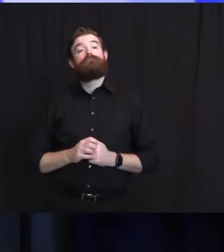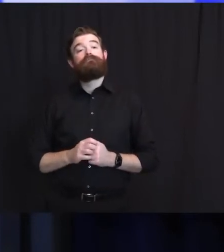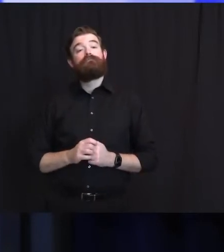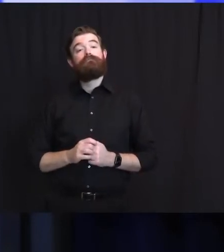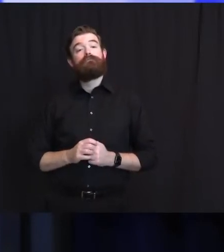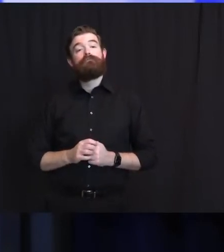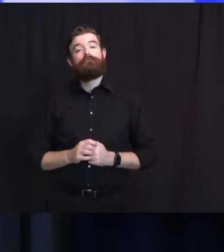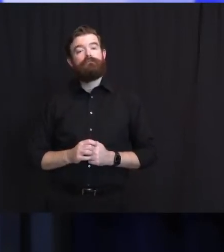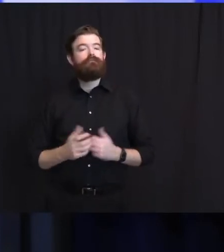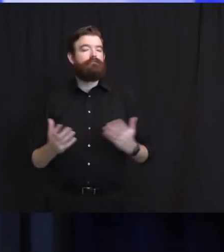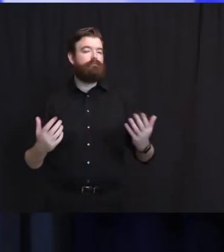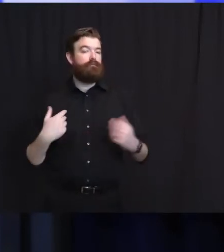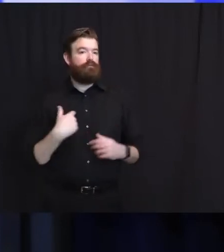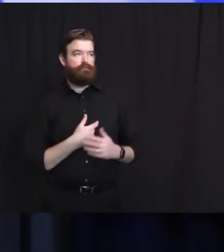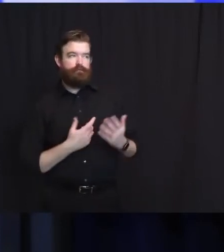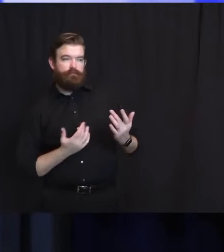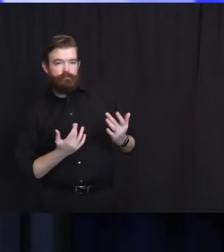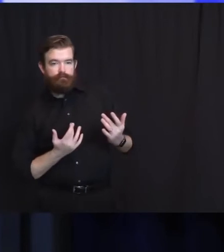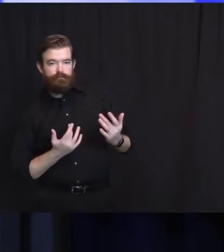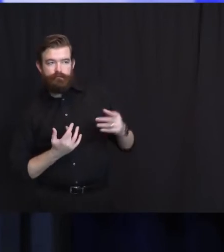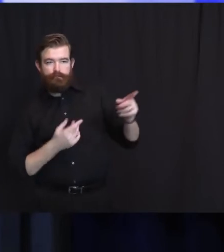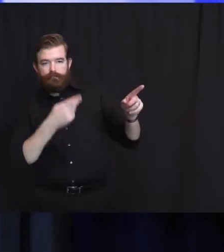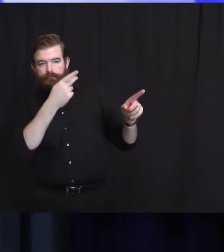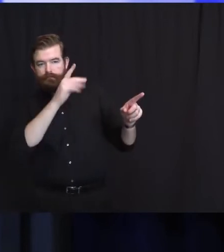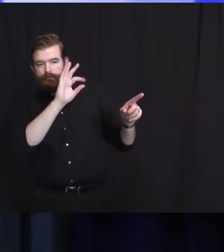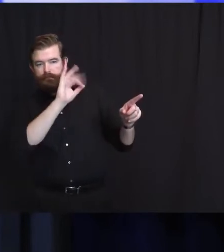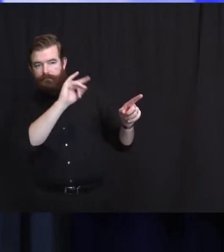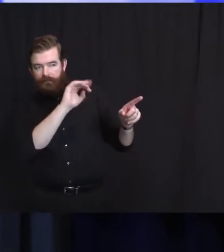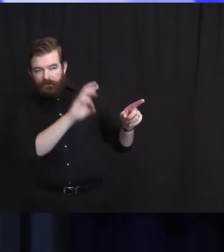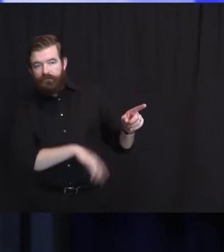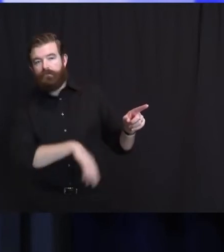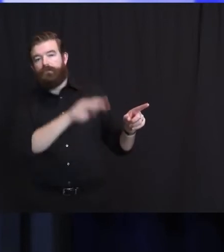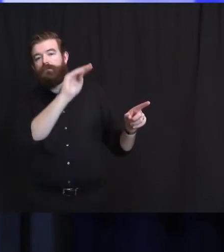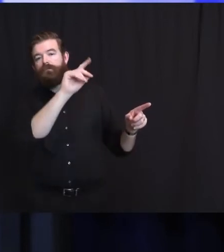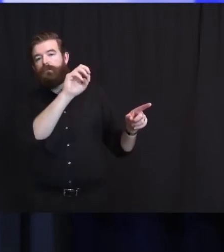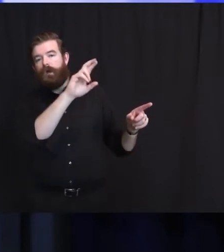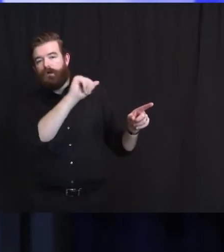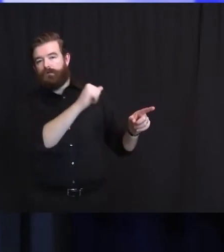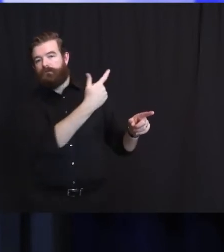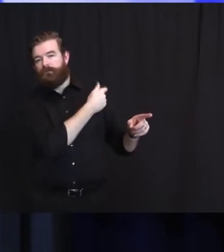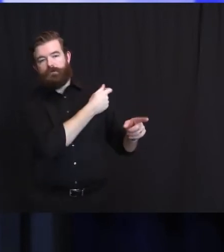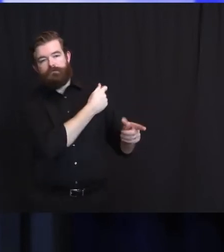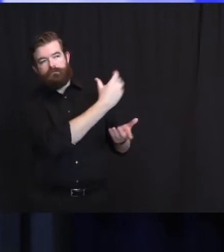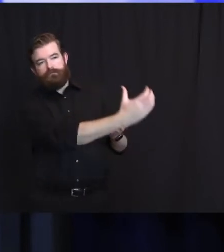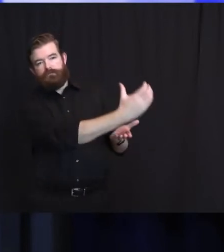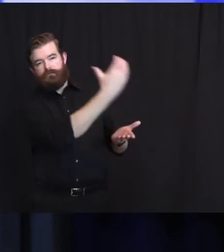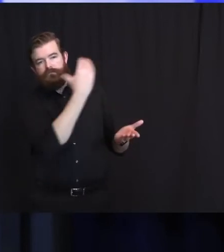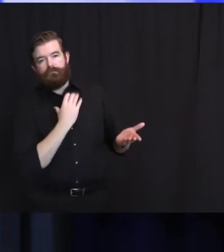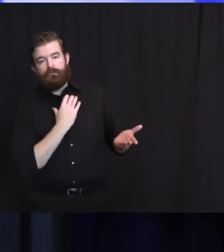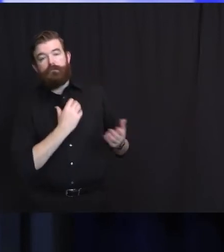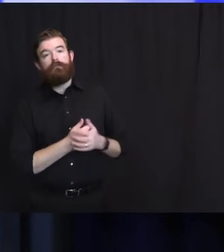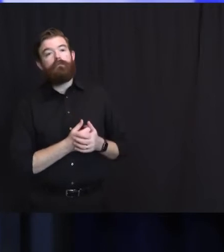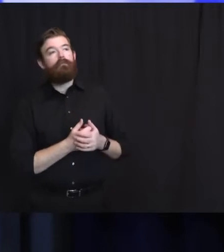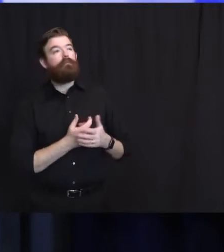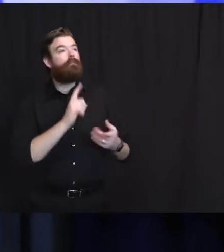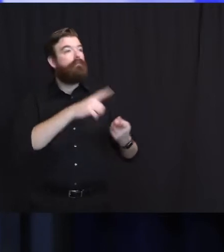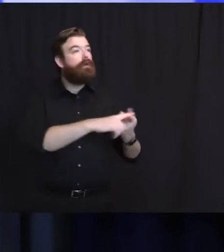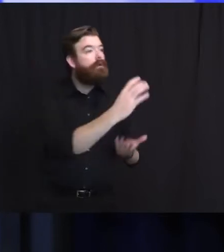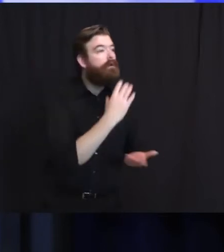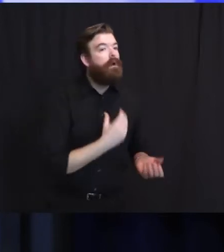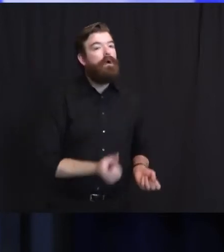both Pfizer and Moderna keeps changing. The previously expected second tranche of Pfizer doses for this